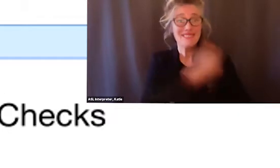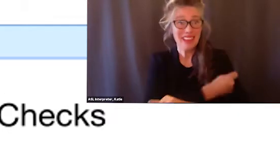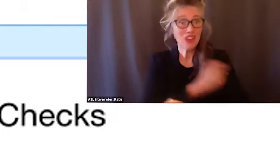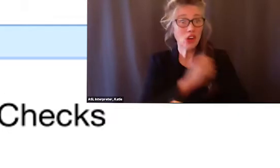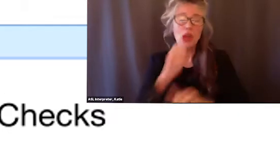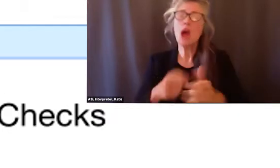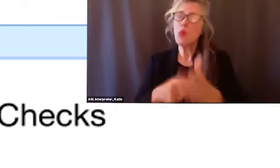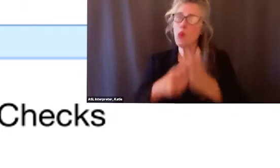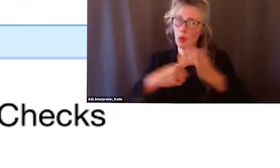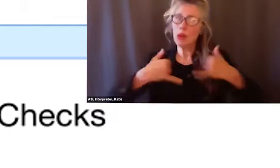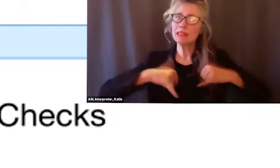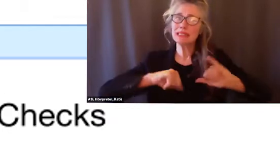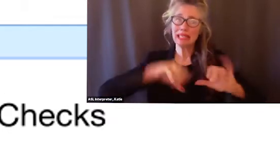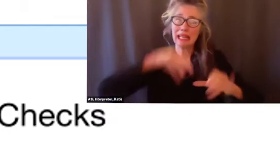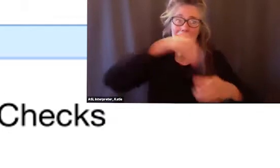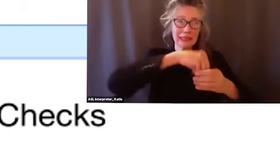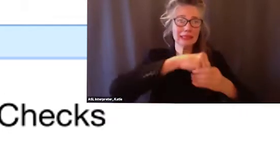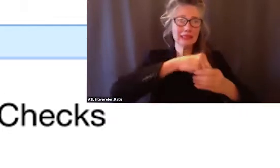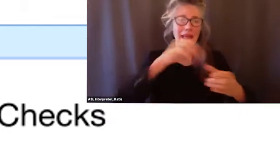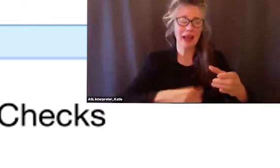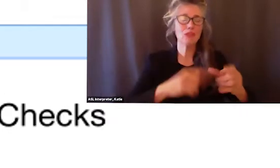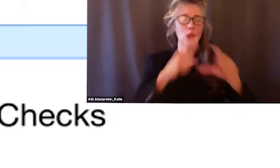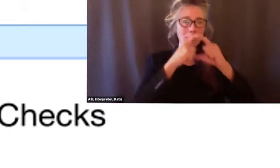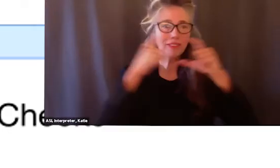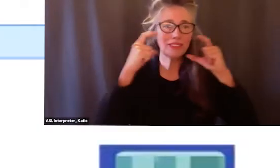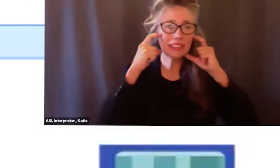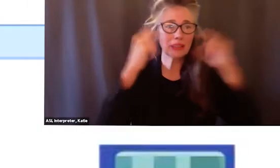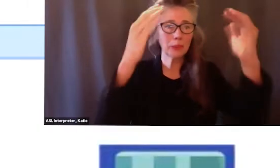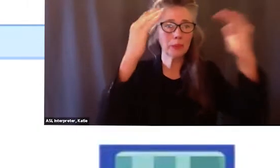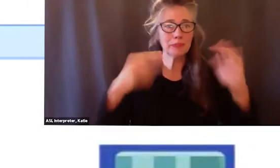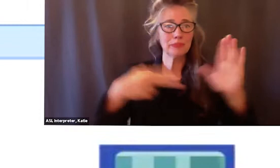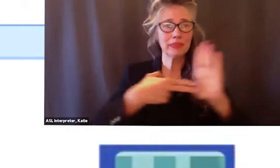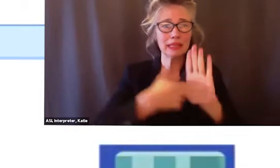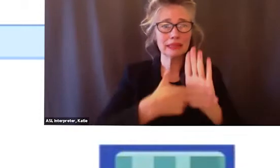indoors at K-12 school sites. Next slide.